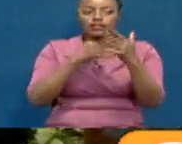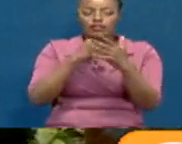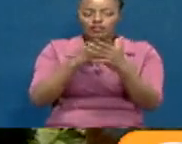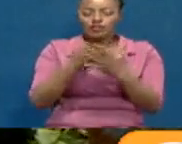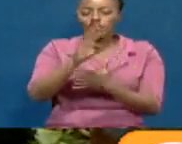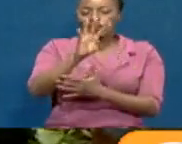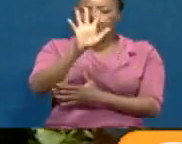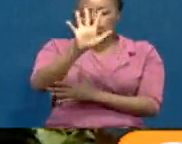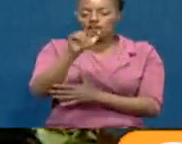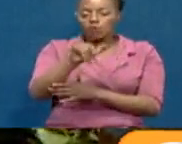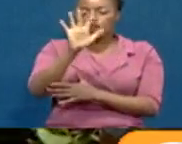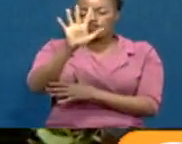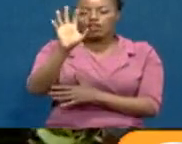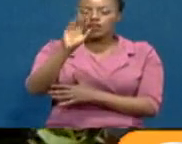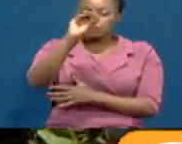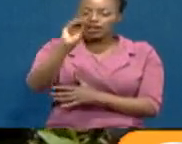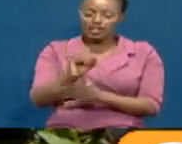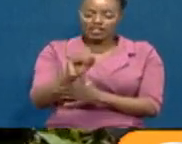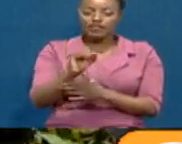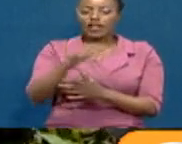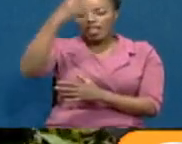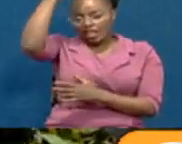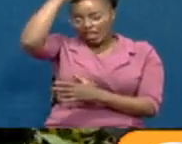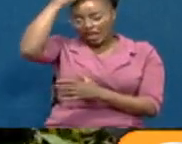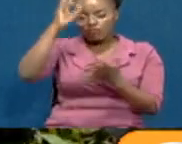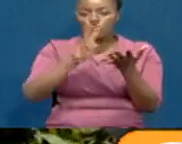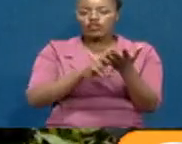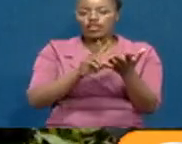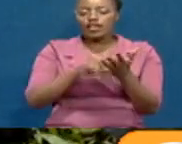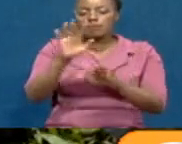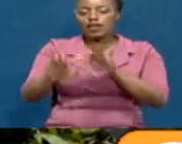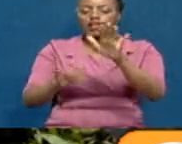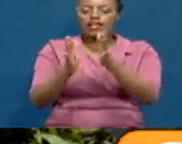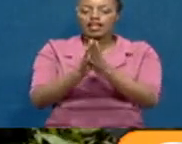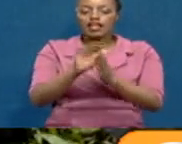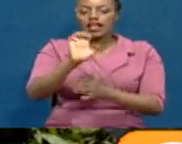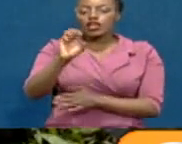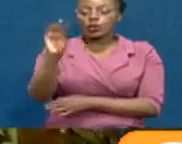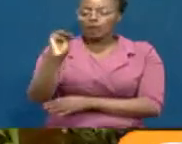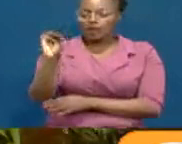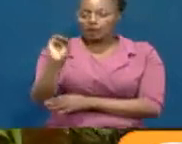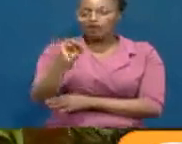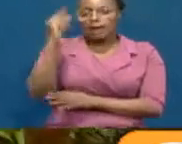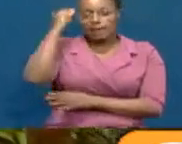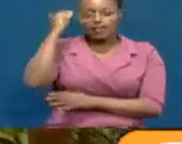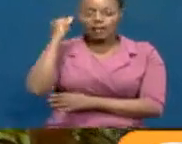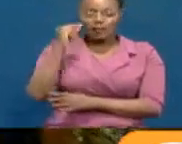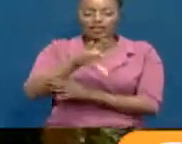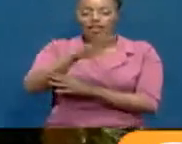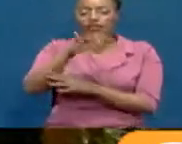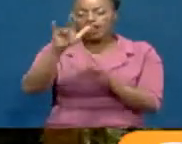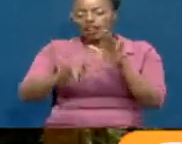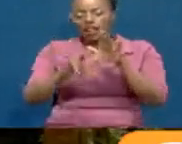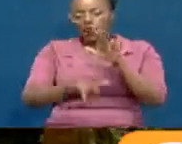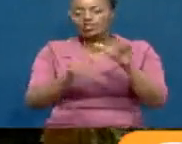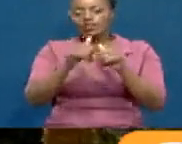of 45.17%, followed by Lamu, Vihiga, Kirinyaga and Elgeyo Marakwet. Marsabit County has the lowest tree